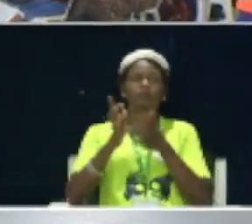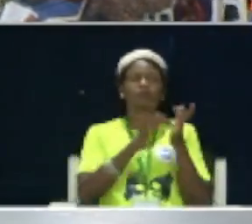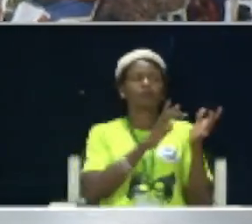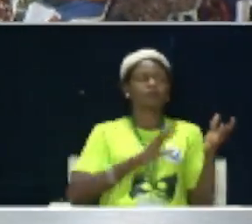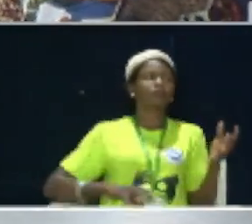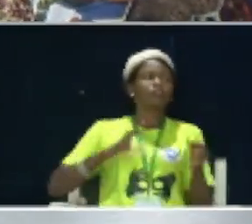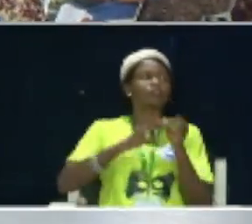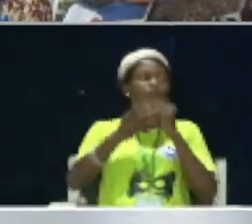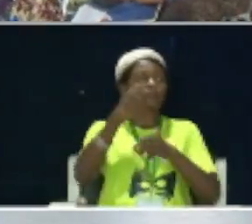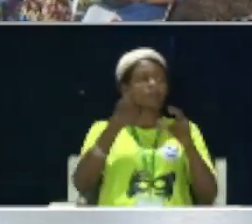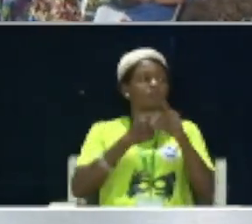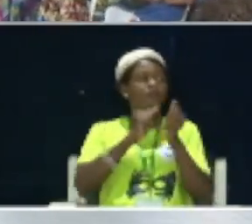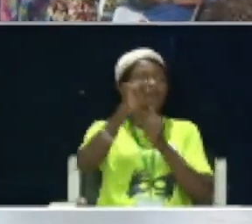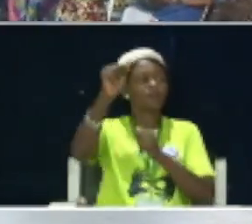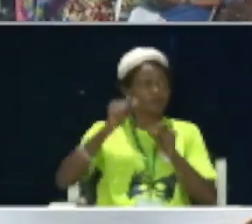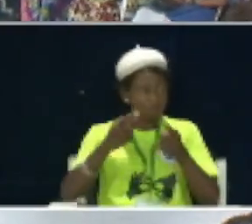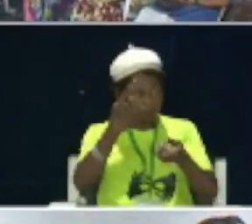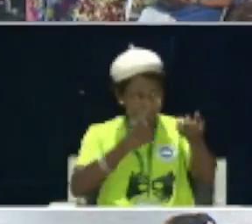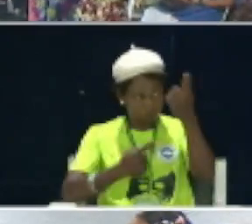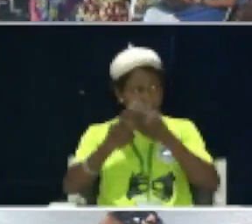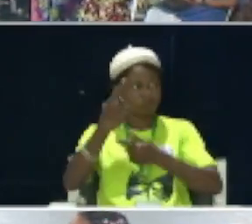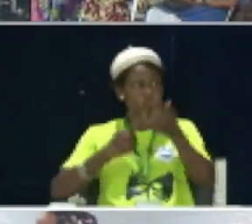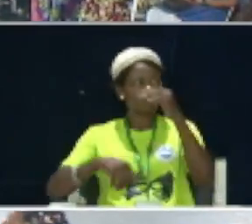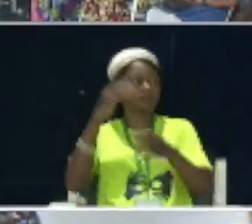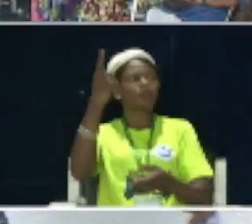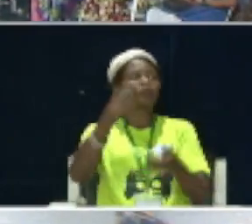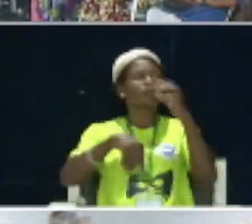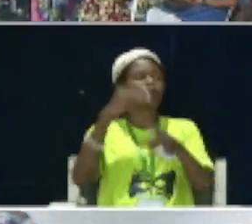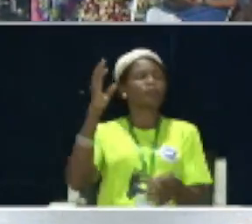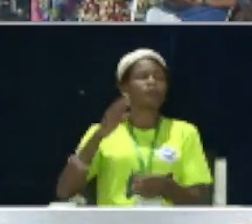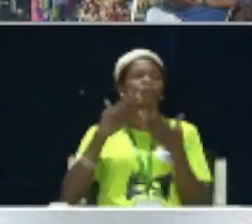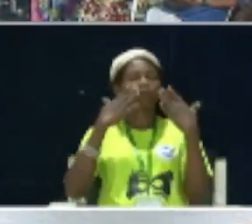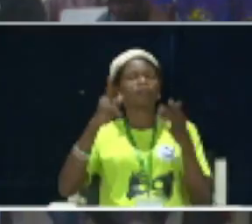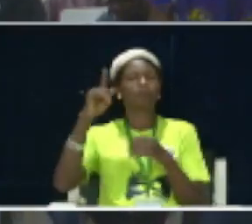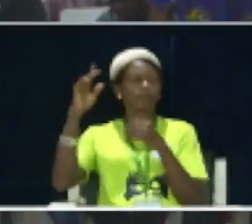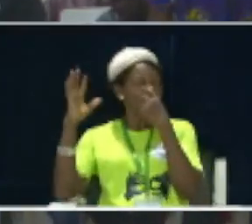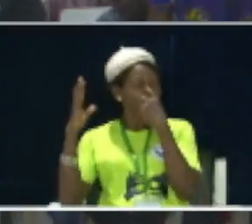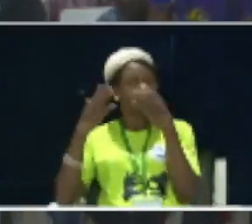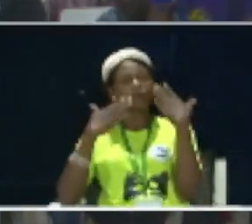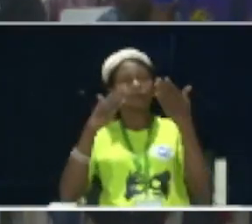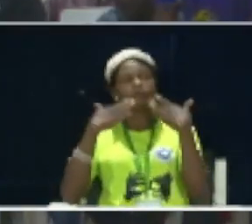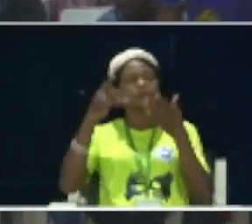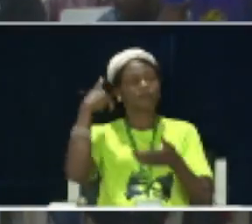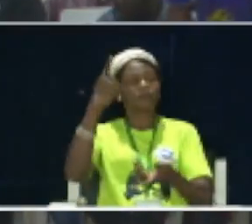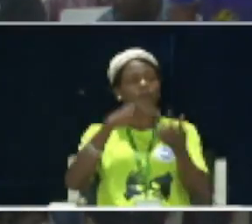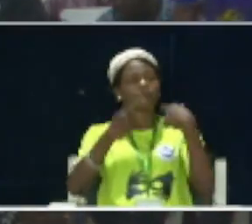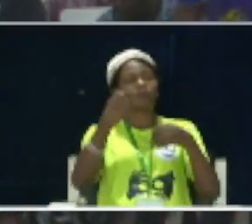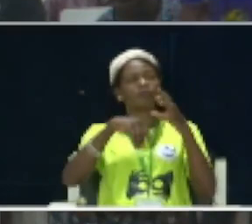far, keep coming. Keep coming. Thank you. Thank you for coming. Keep